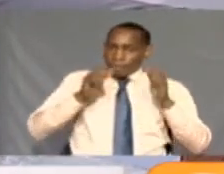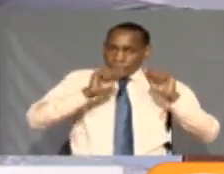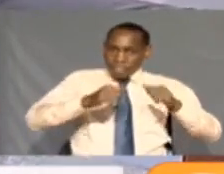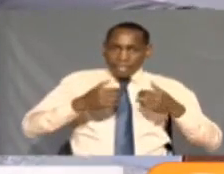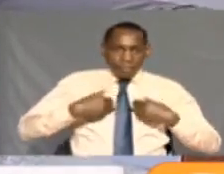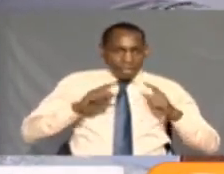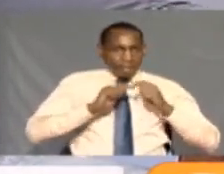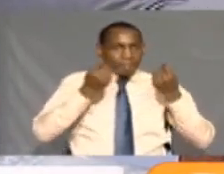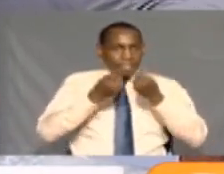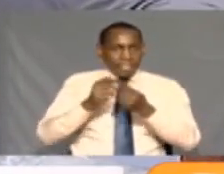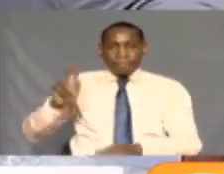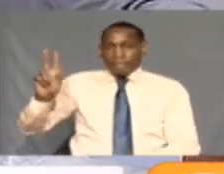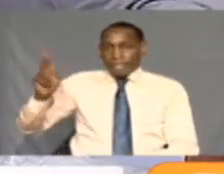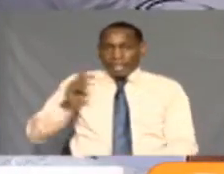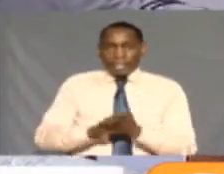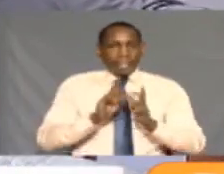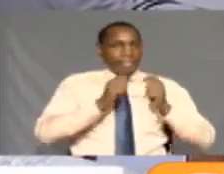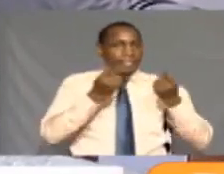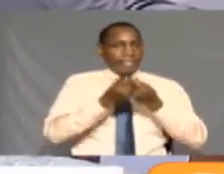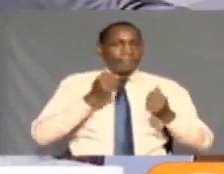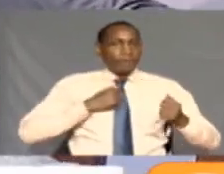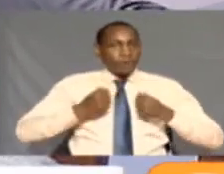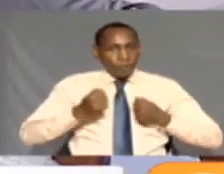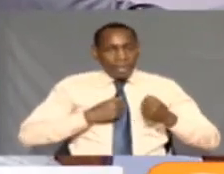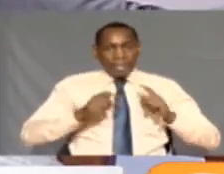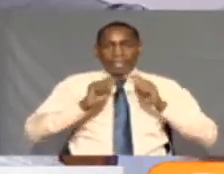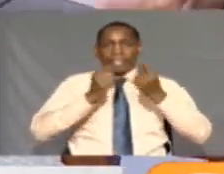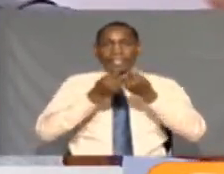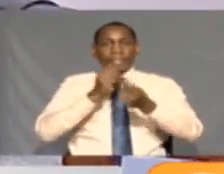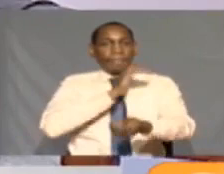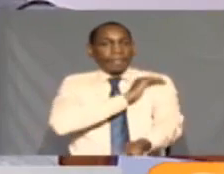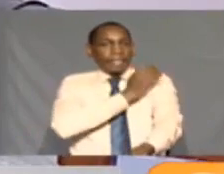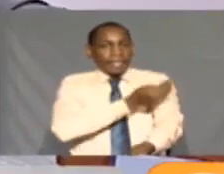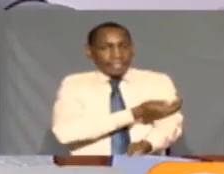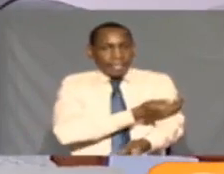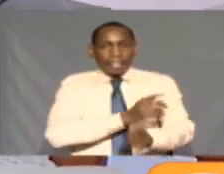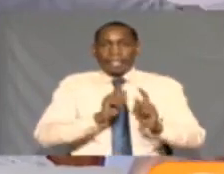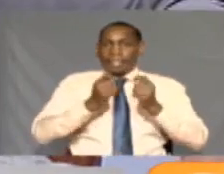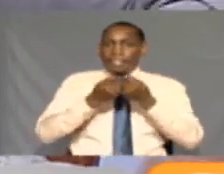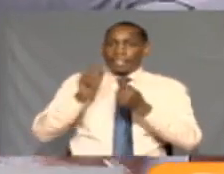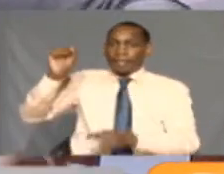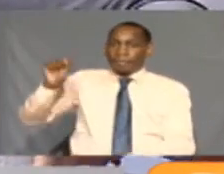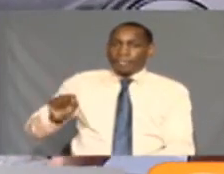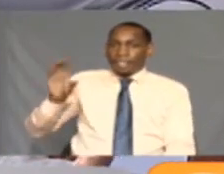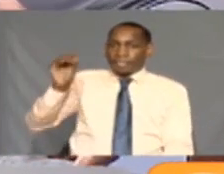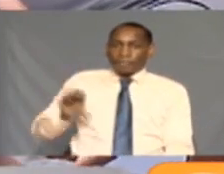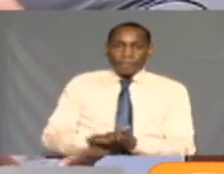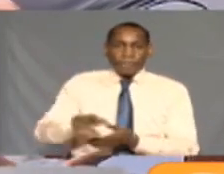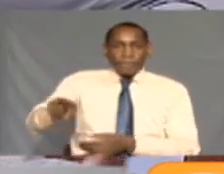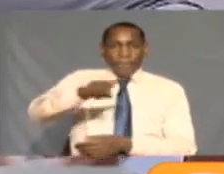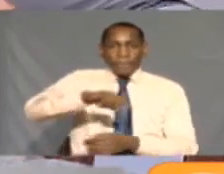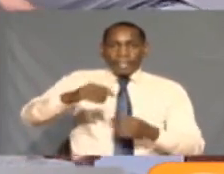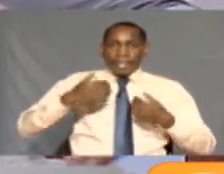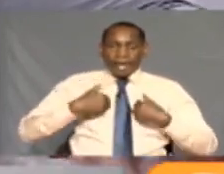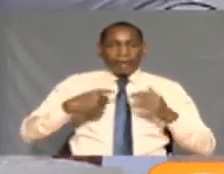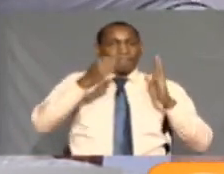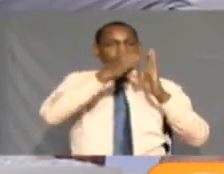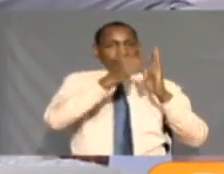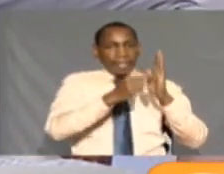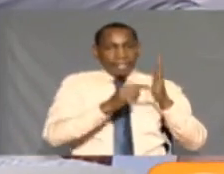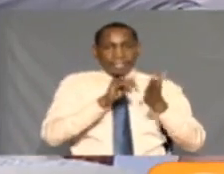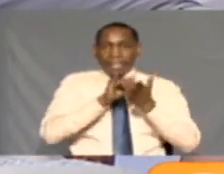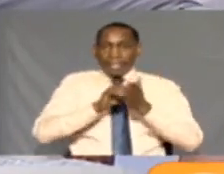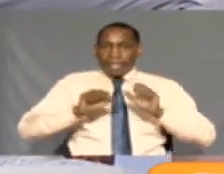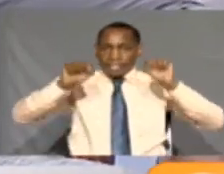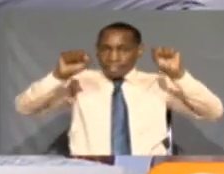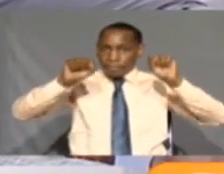a team in Kenya, a team in Rwanda, a team in Nigeria, a team in South Africa, and we have our own leagues that we follow?